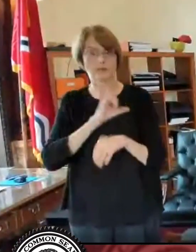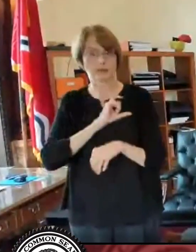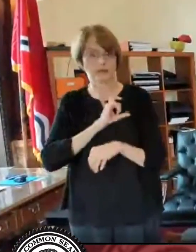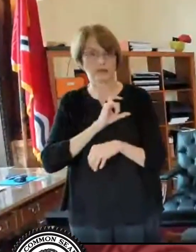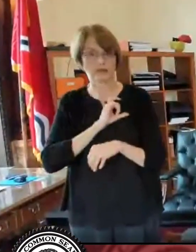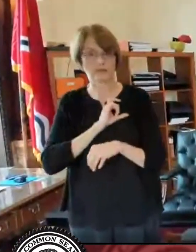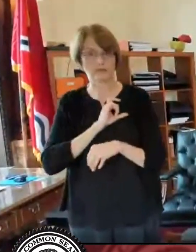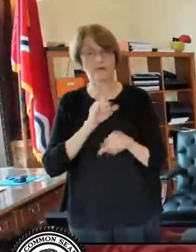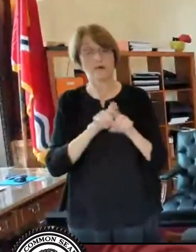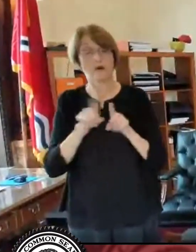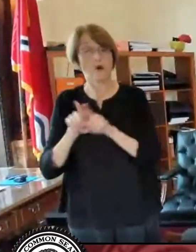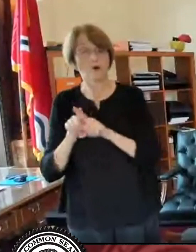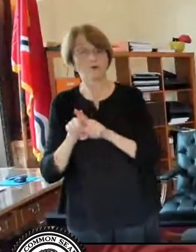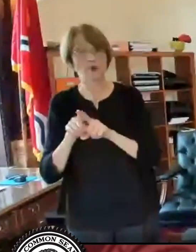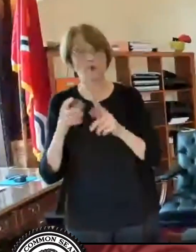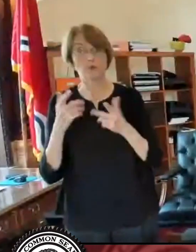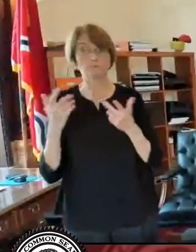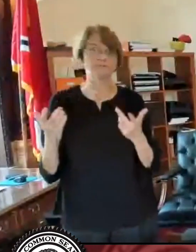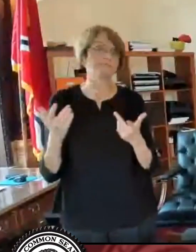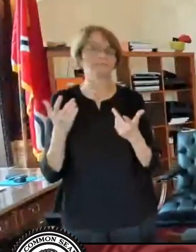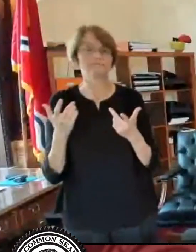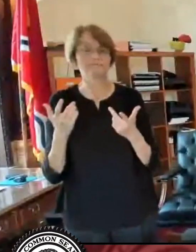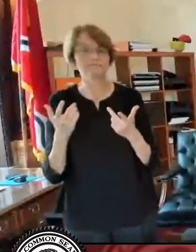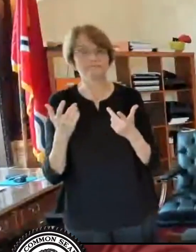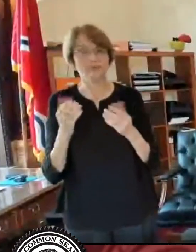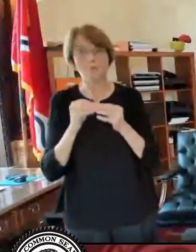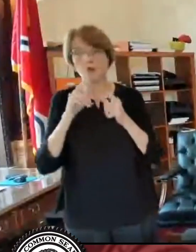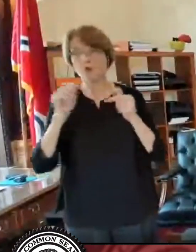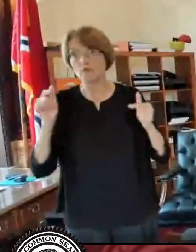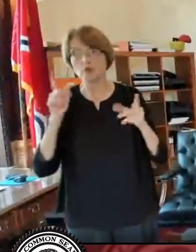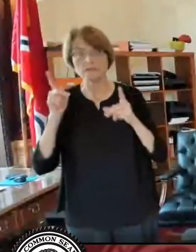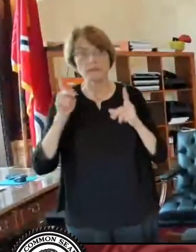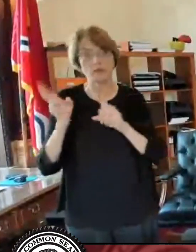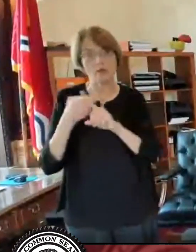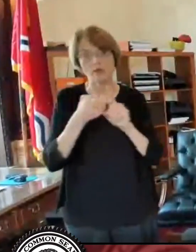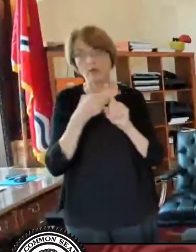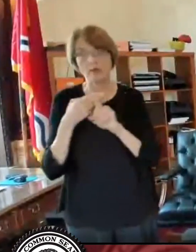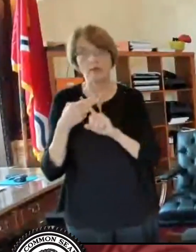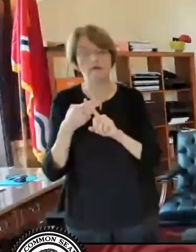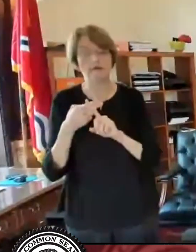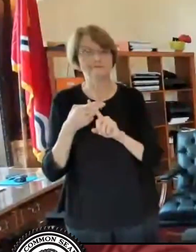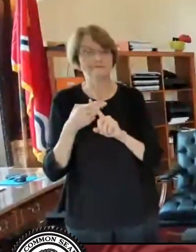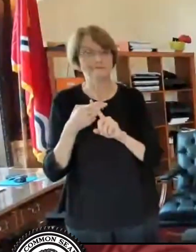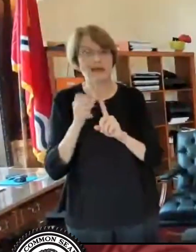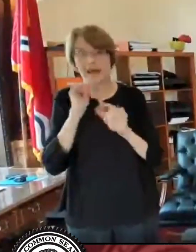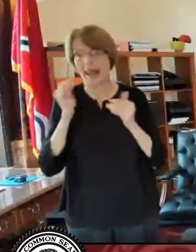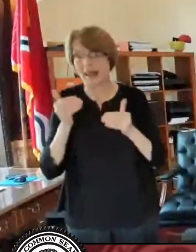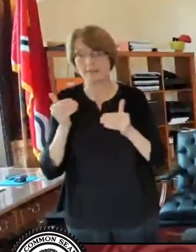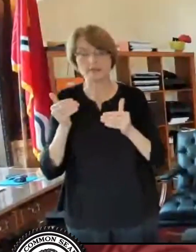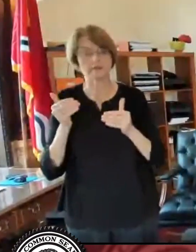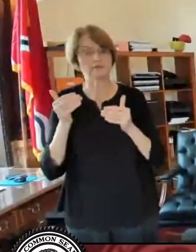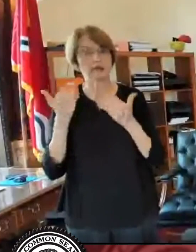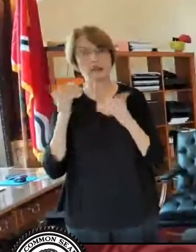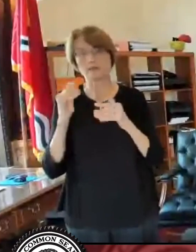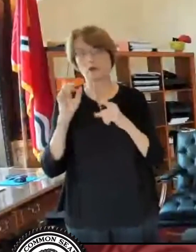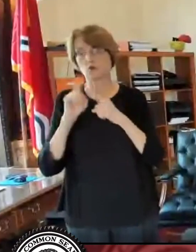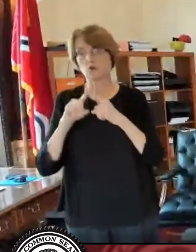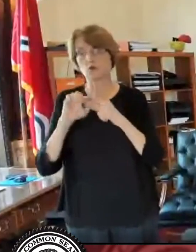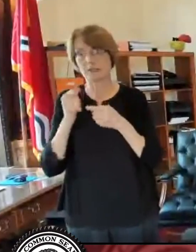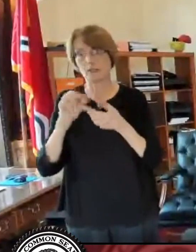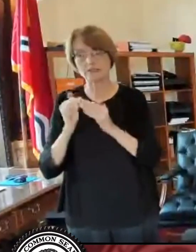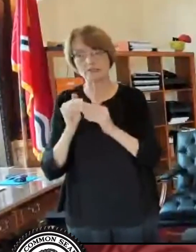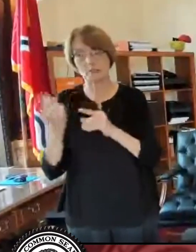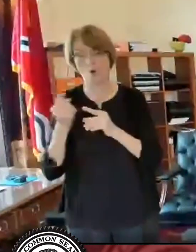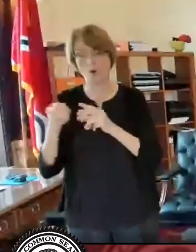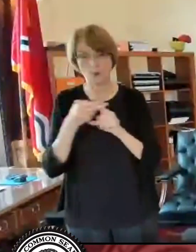to recruit, have the availability of a more diverse workforce. It's our hope that several things